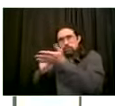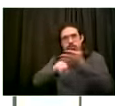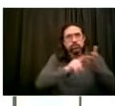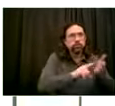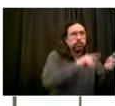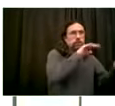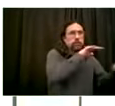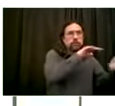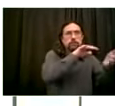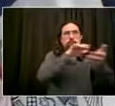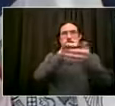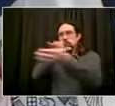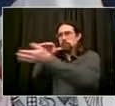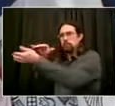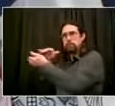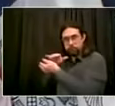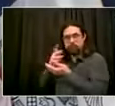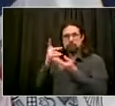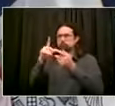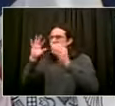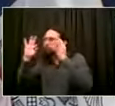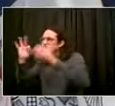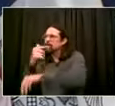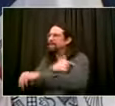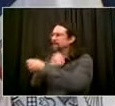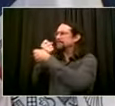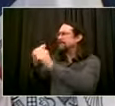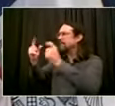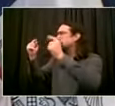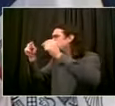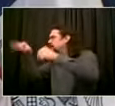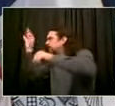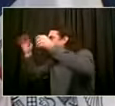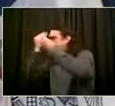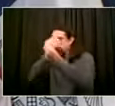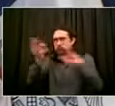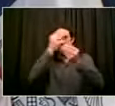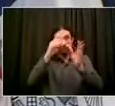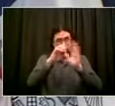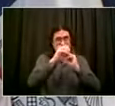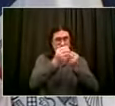well. Go ahead. Next, we have Yoav from the city.